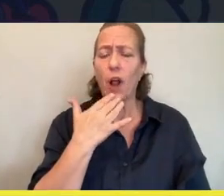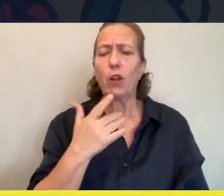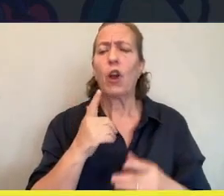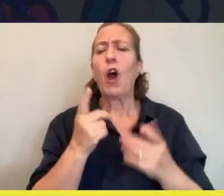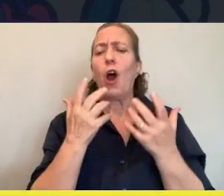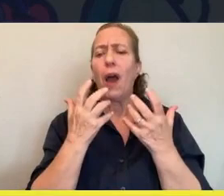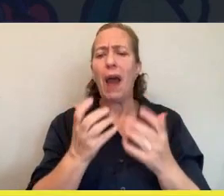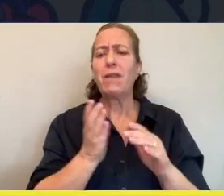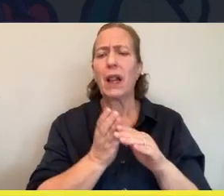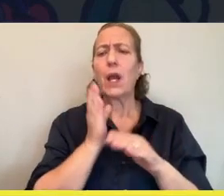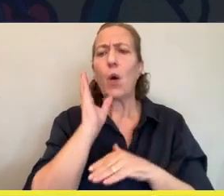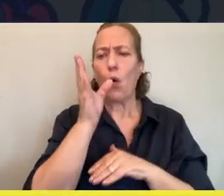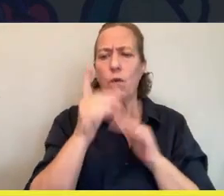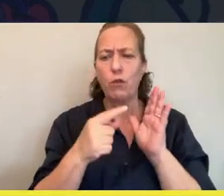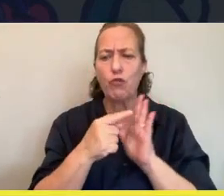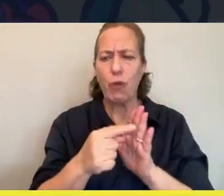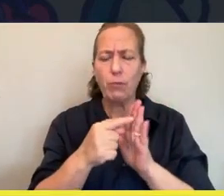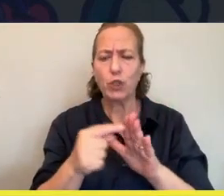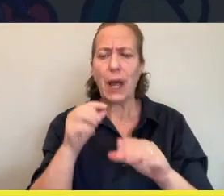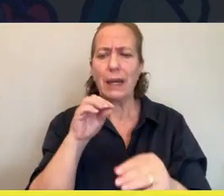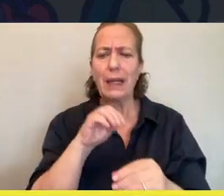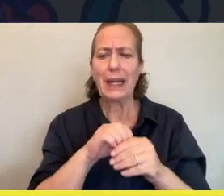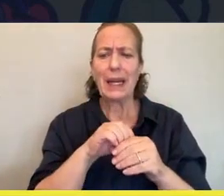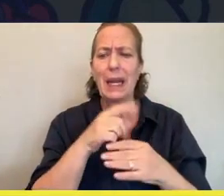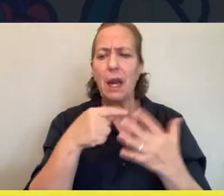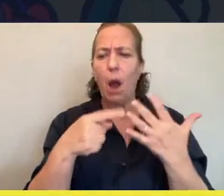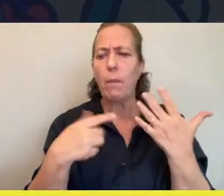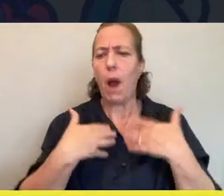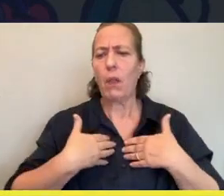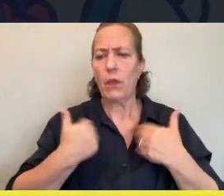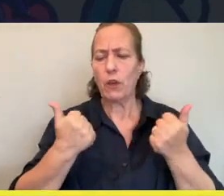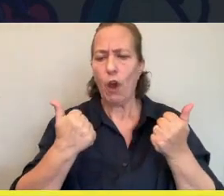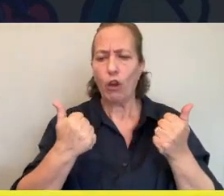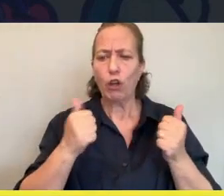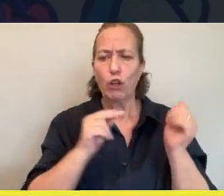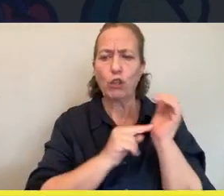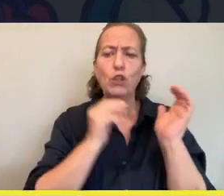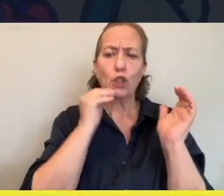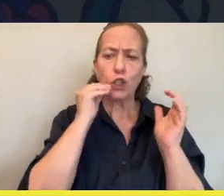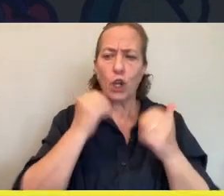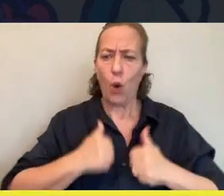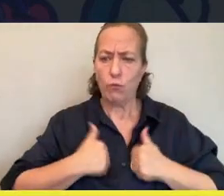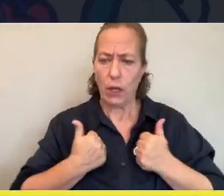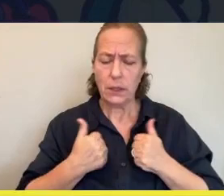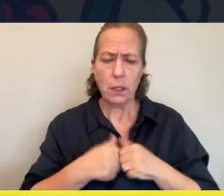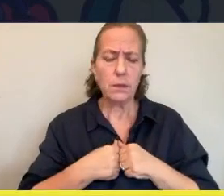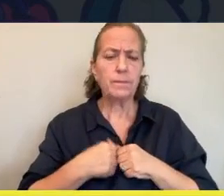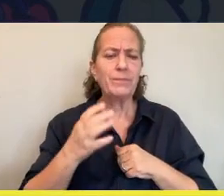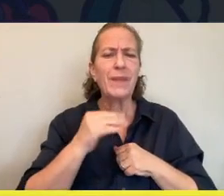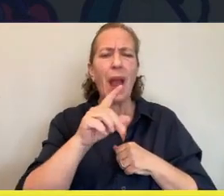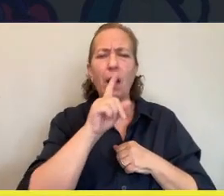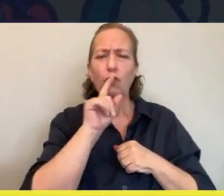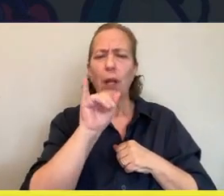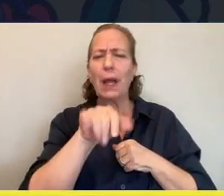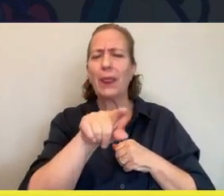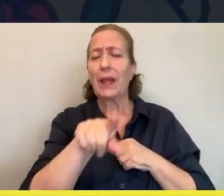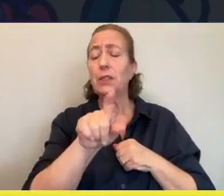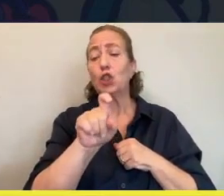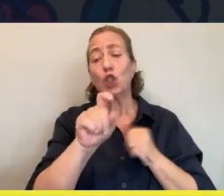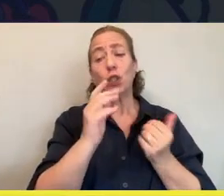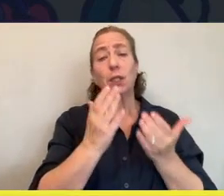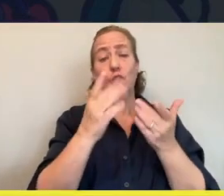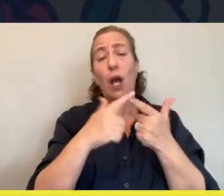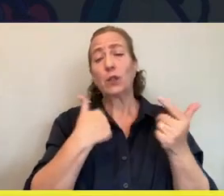overrepresented among younger nursing home residents. And really what this should suggest to us is that